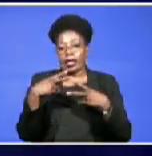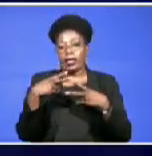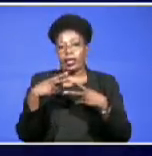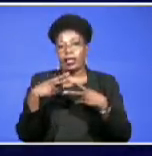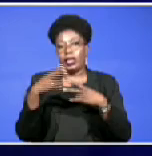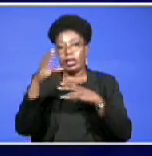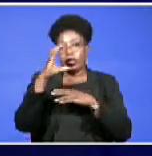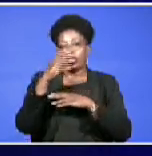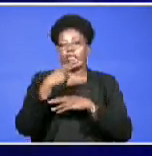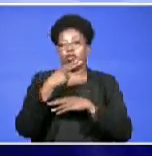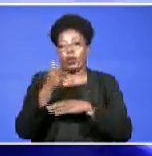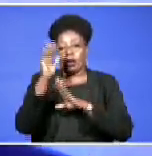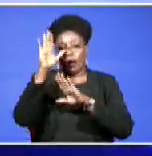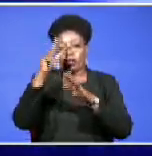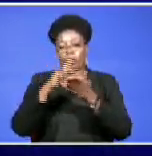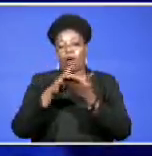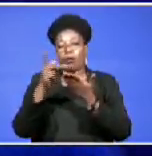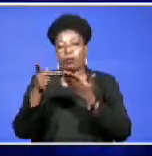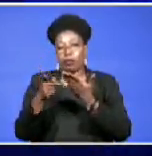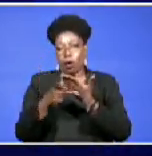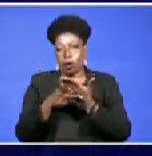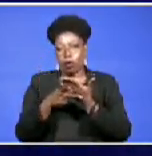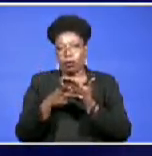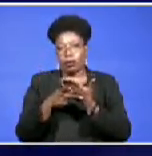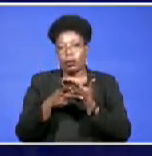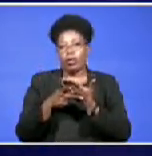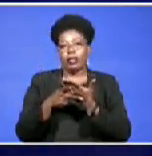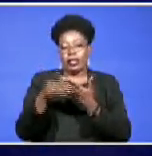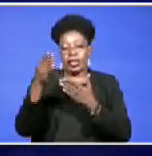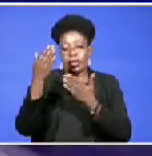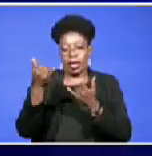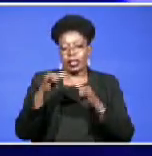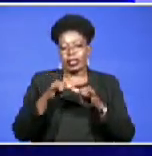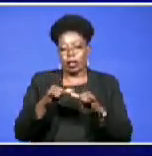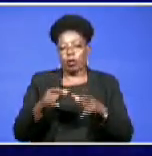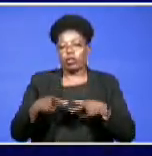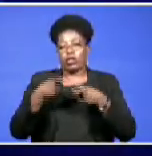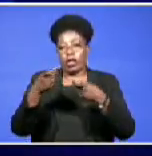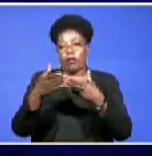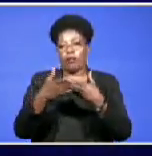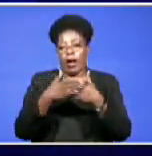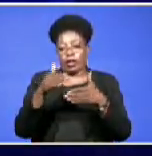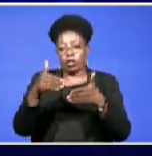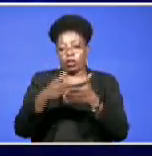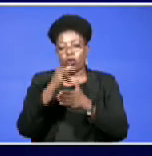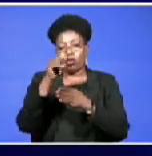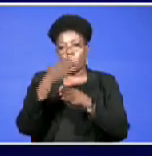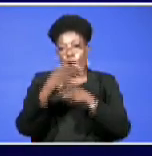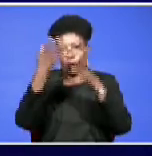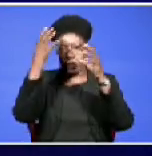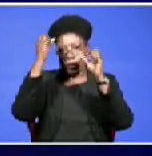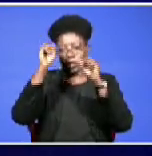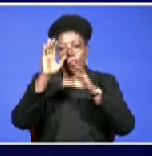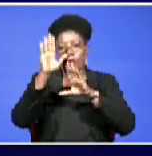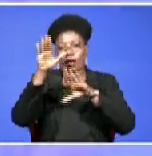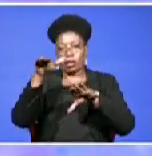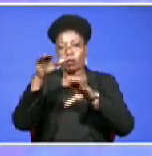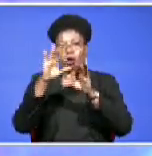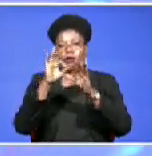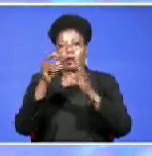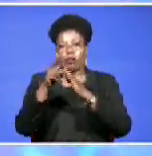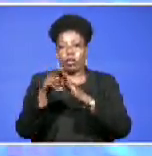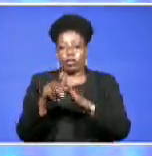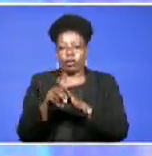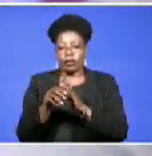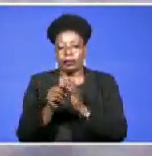And even though he's moved on, he still plans to give back in a similar way in his new role as president of the Bahamas Basketball